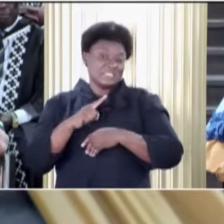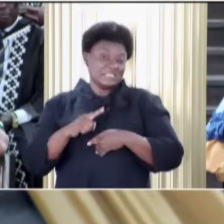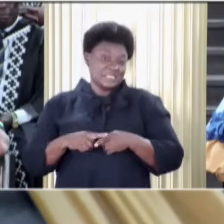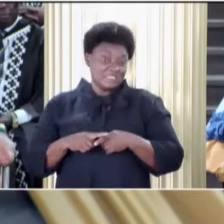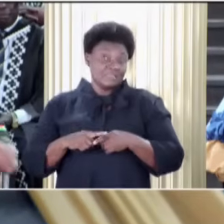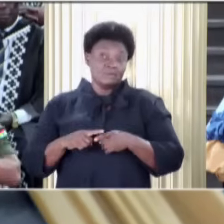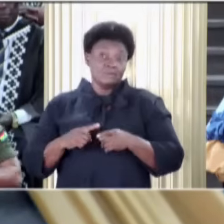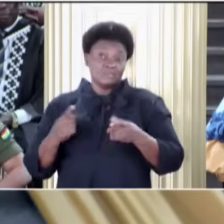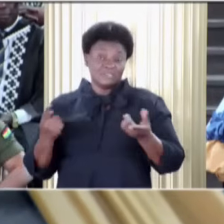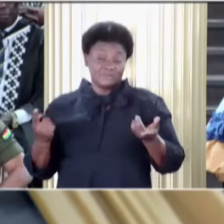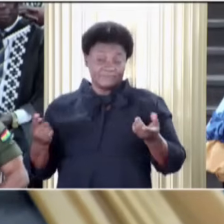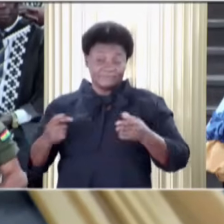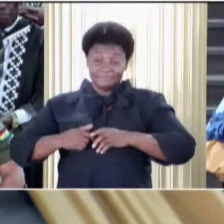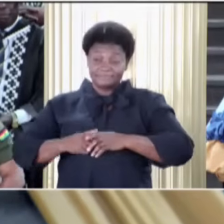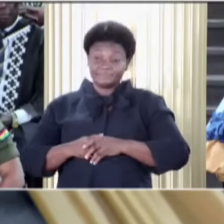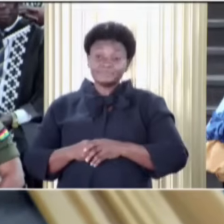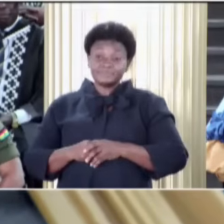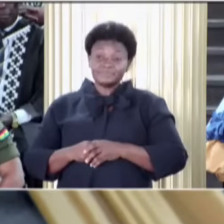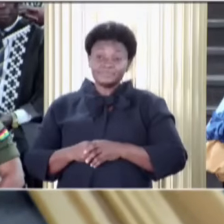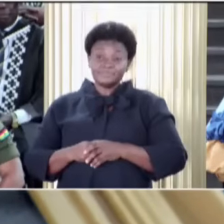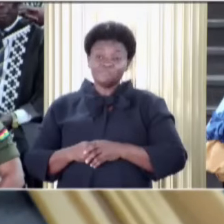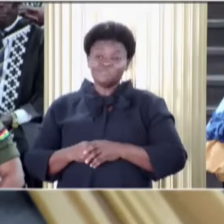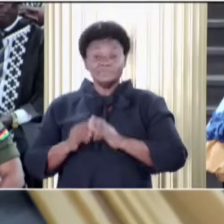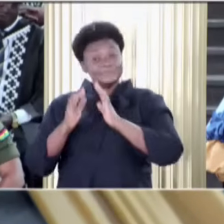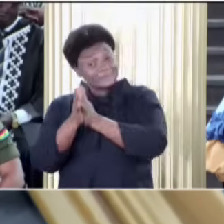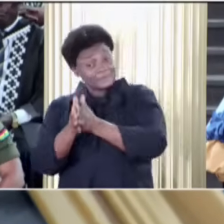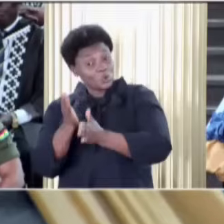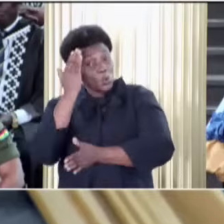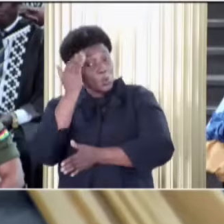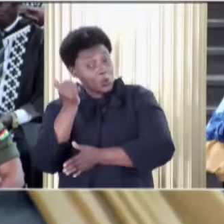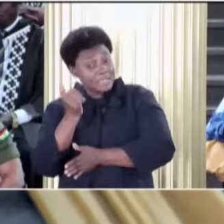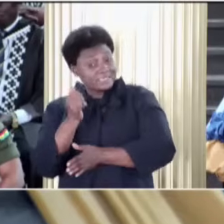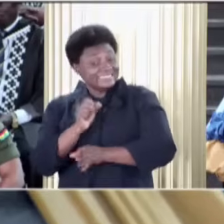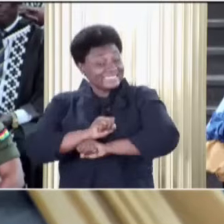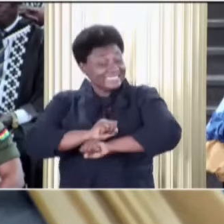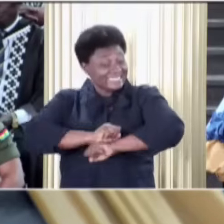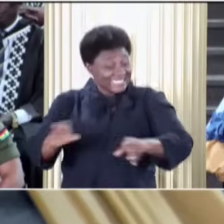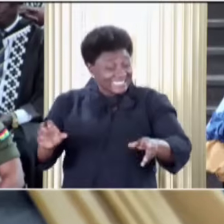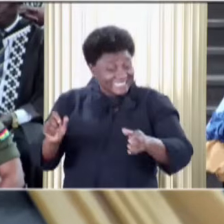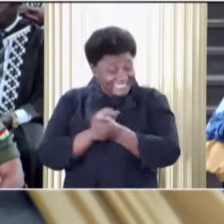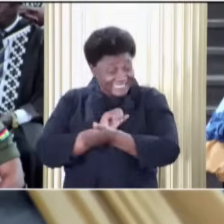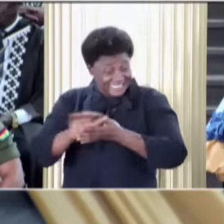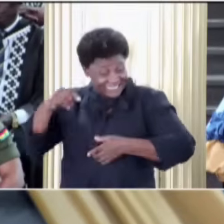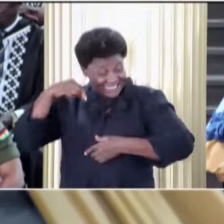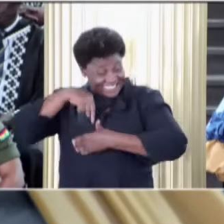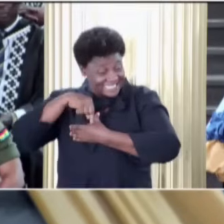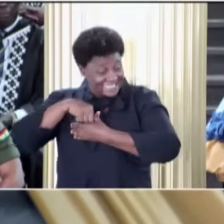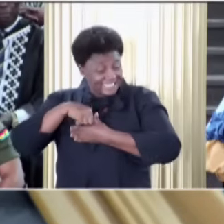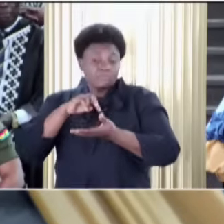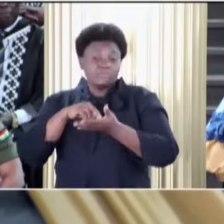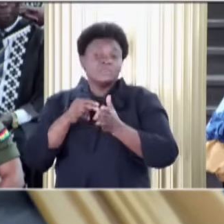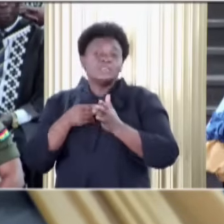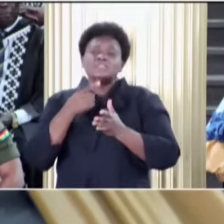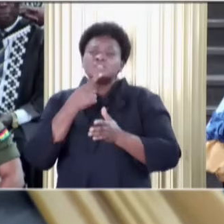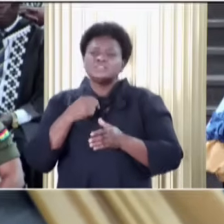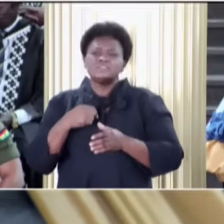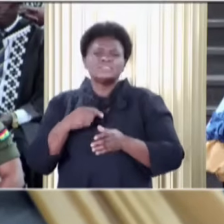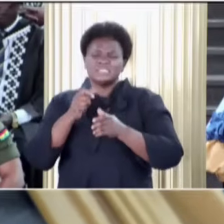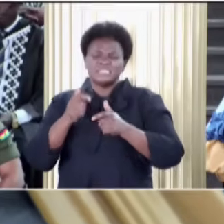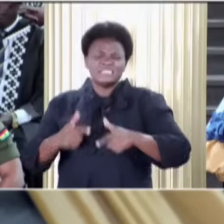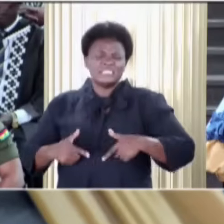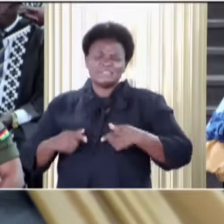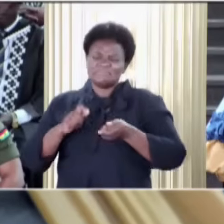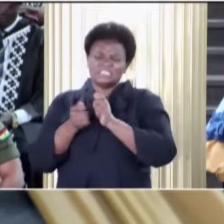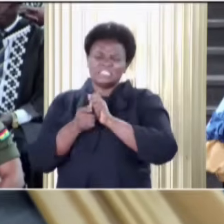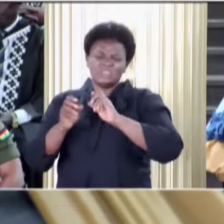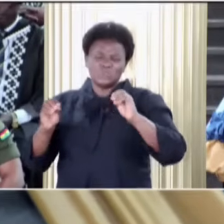core of your being. Now I'm asking because if nothing has been disrupted, then it means that nothing has been transformed. And that